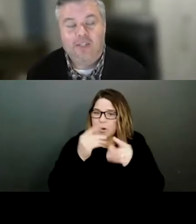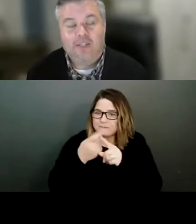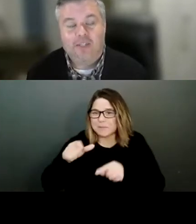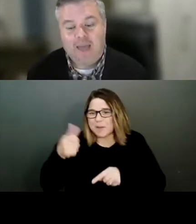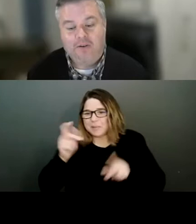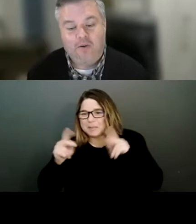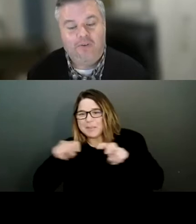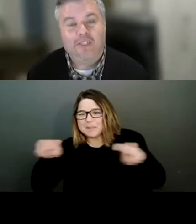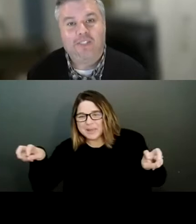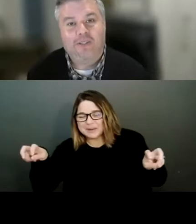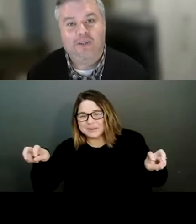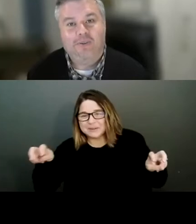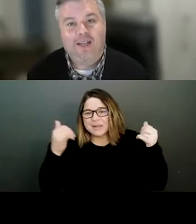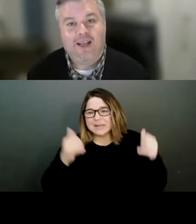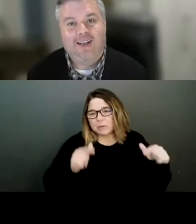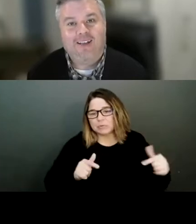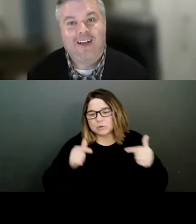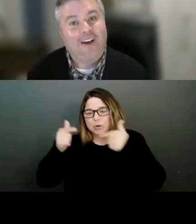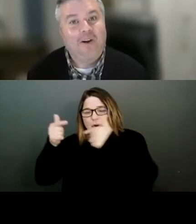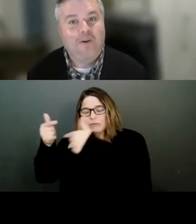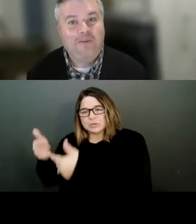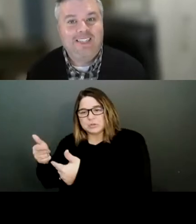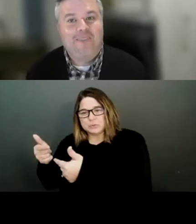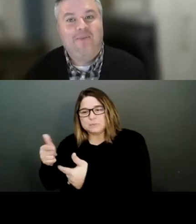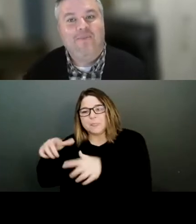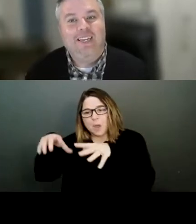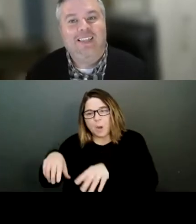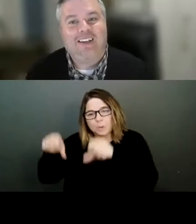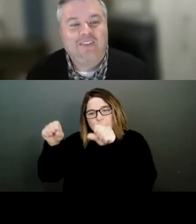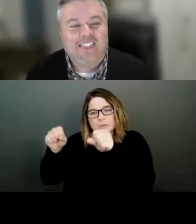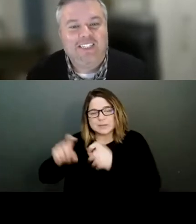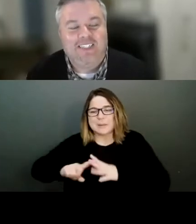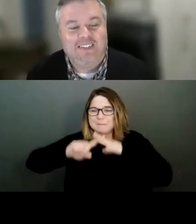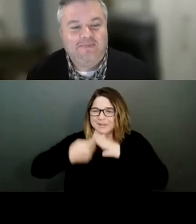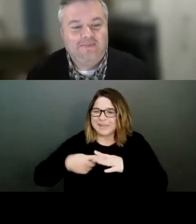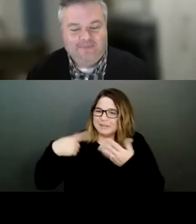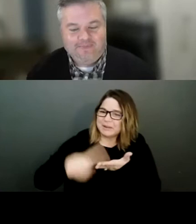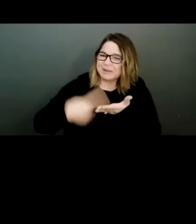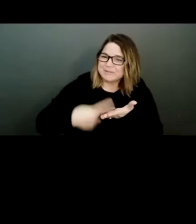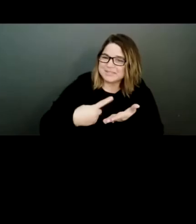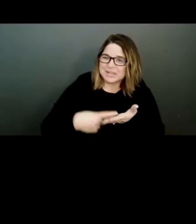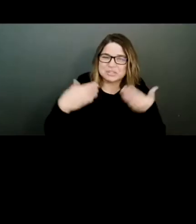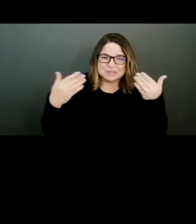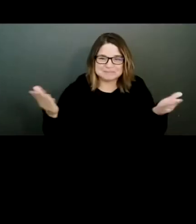I'll turn it back over to our hosts, and we can begin the conversation.